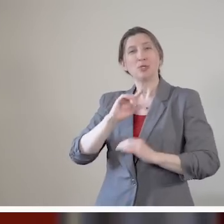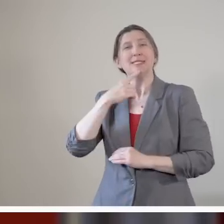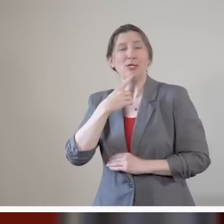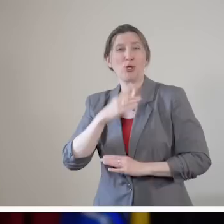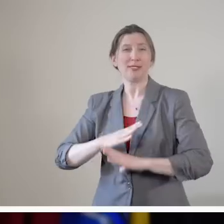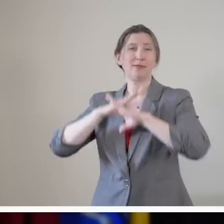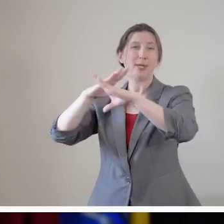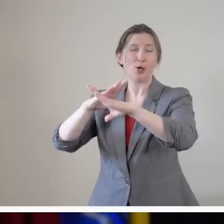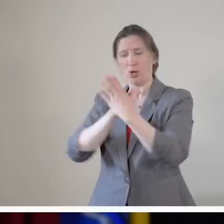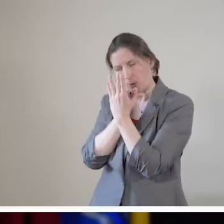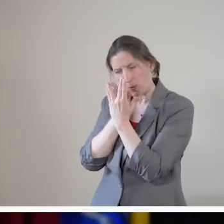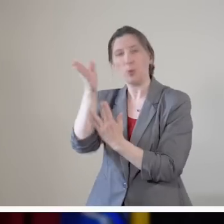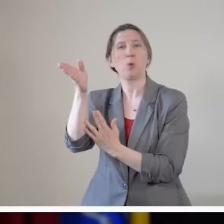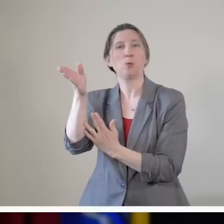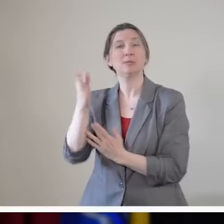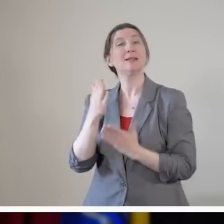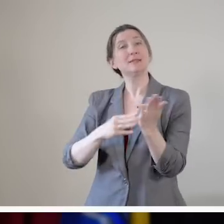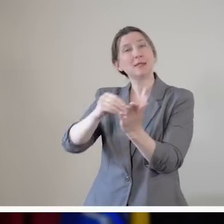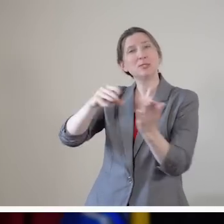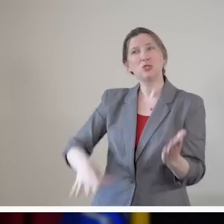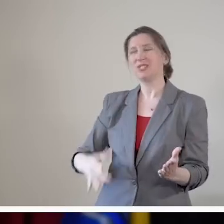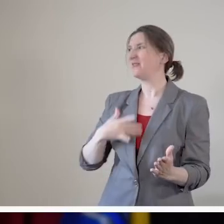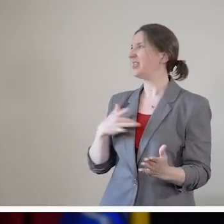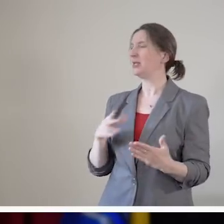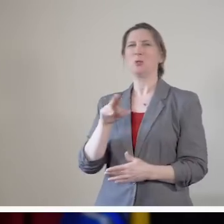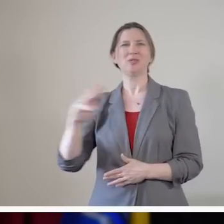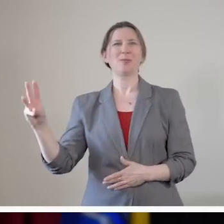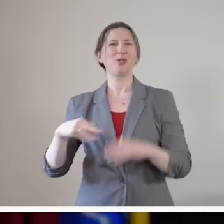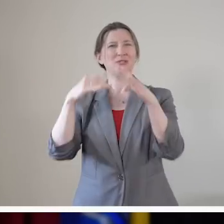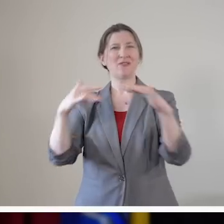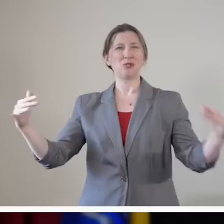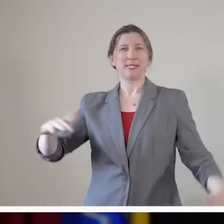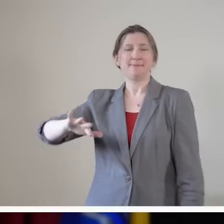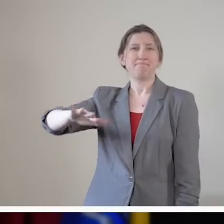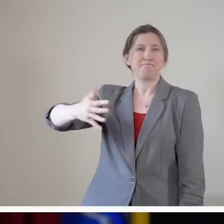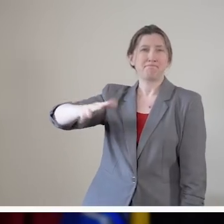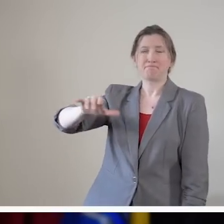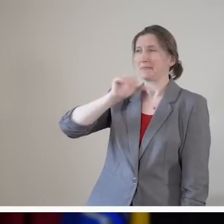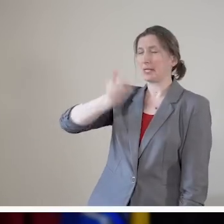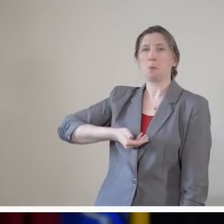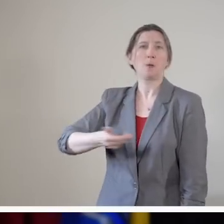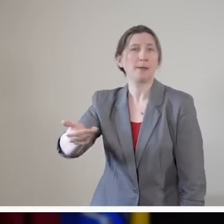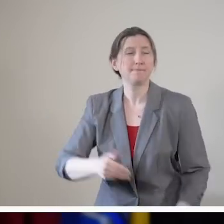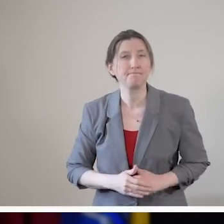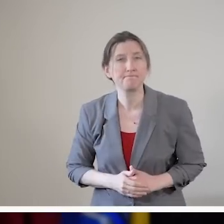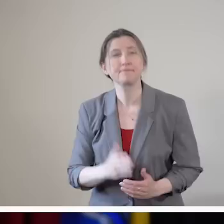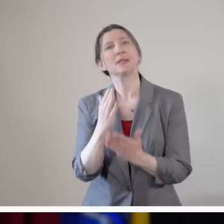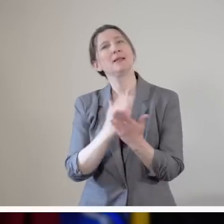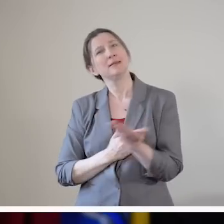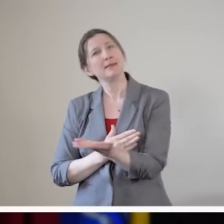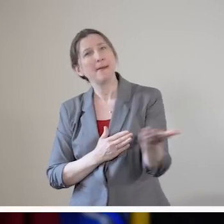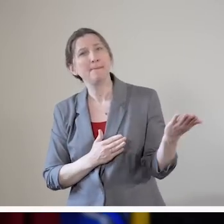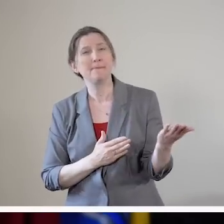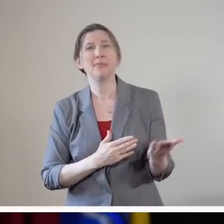today. Some have felt unwelcome on a campus that struggles to support diversity.